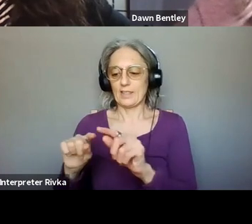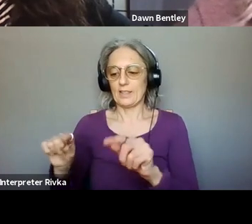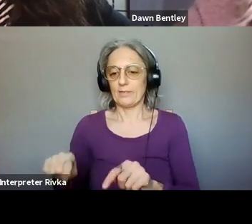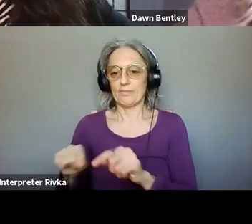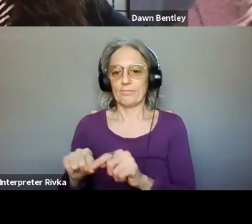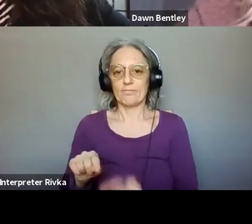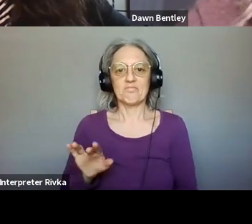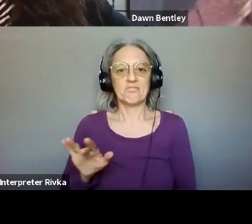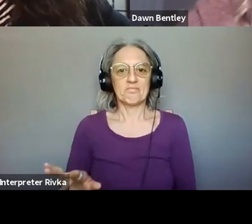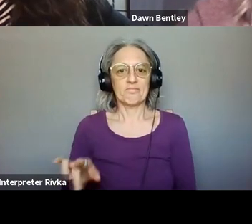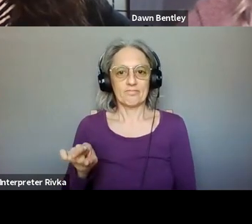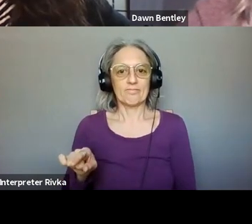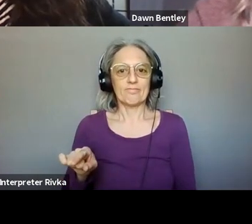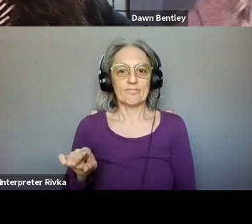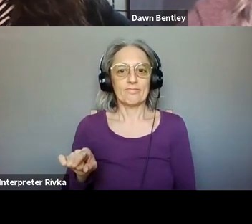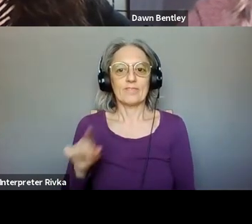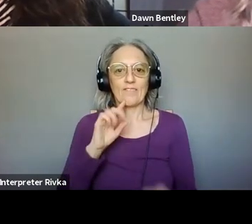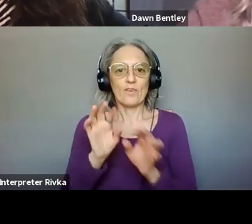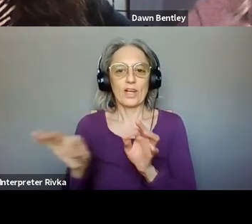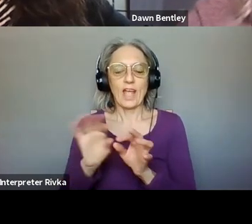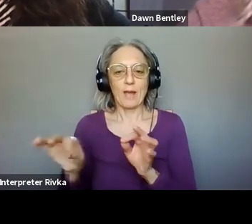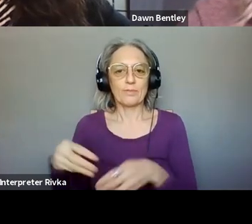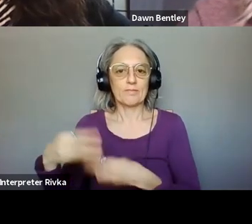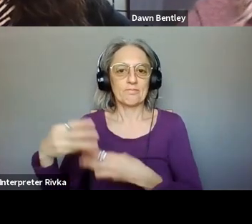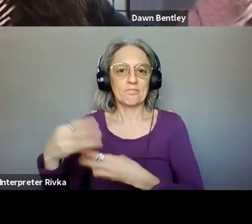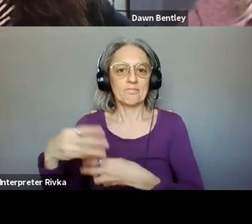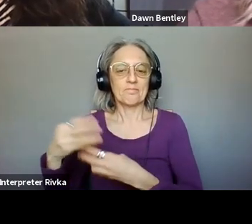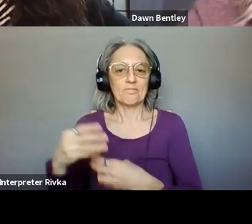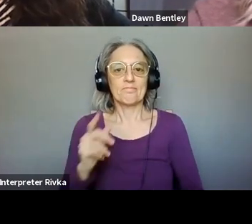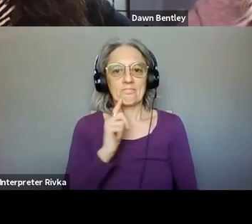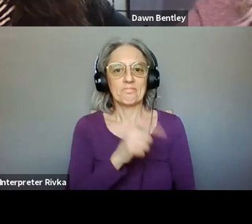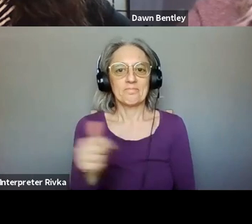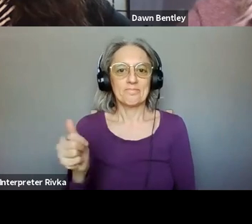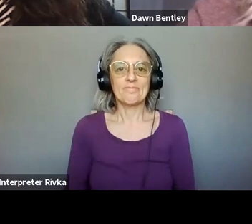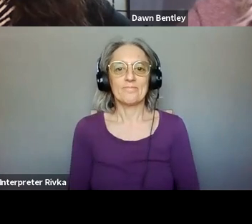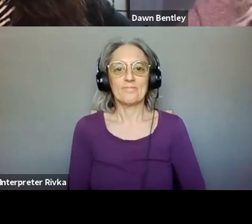of your screen. You can click on that if you'd like closed captioning as an option.